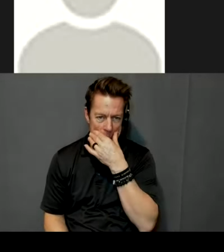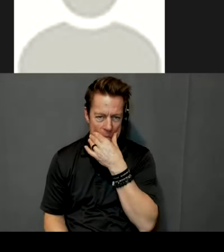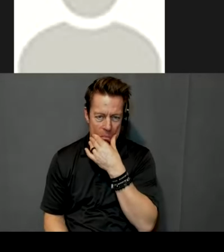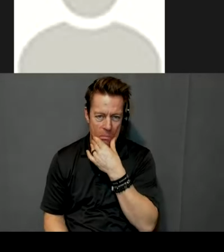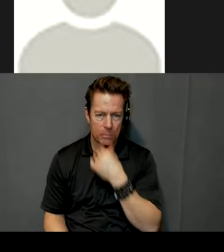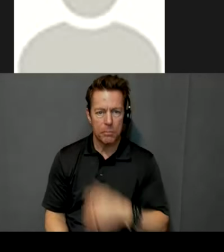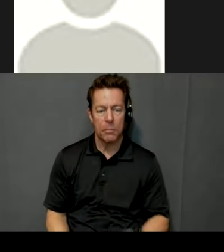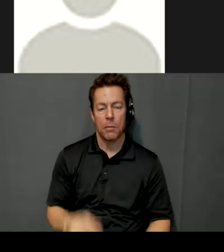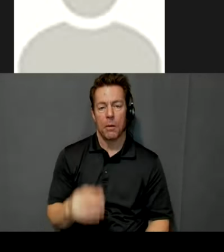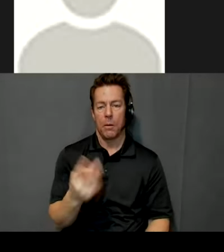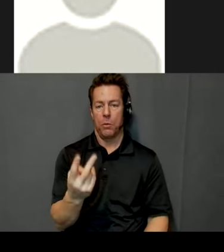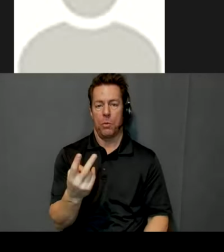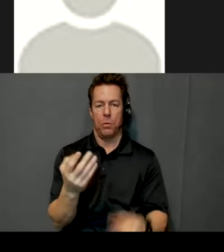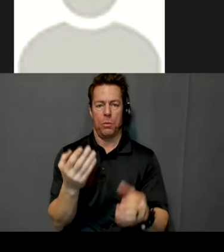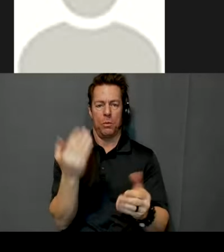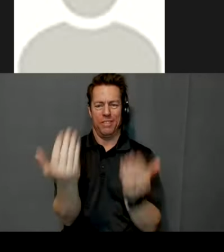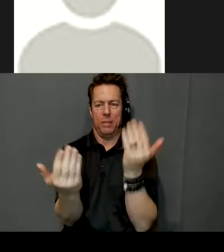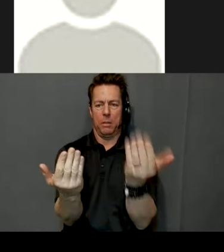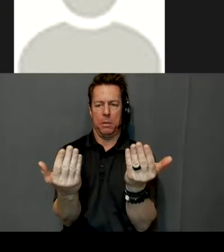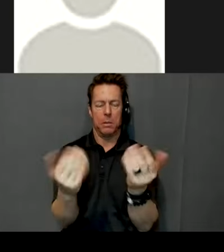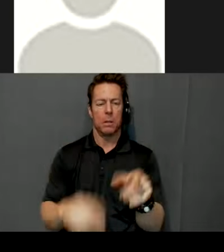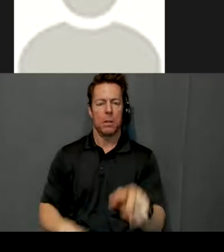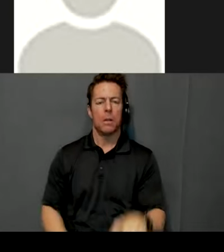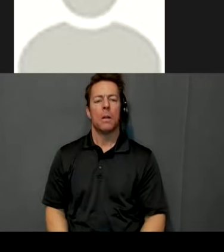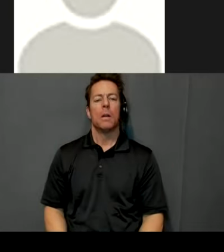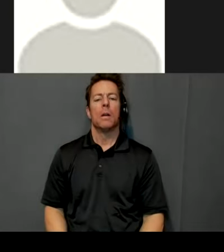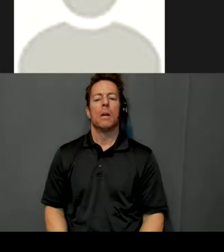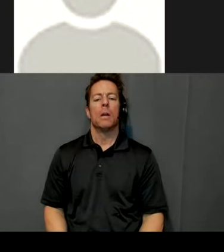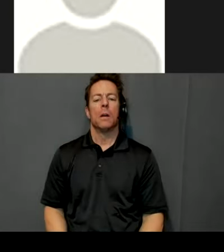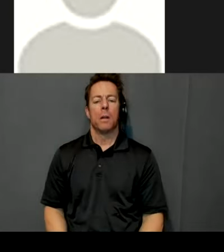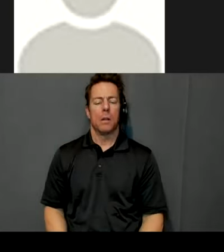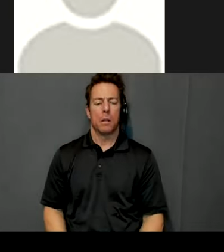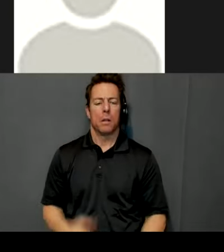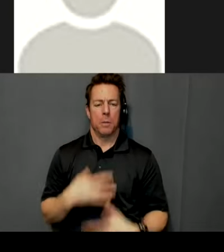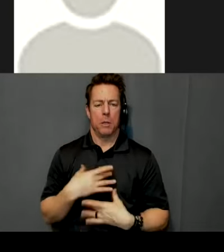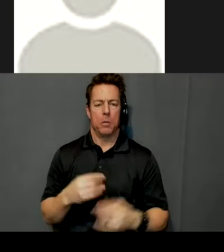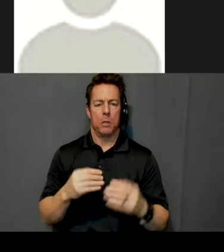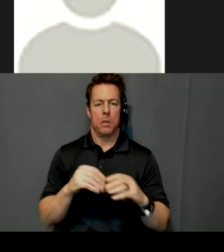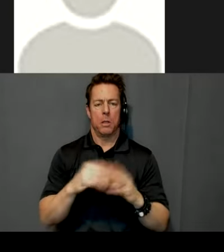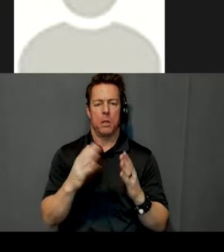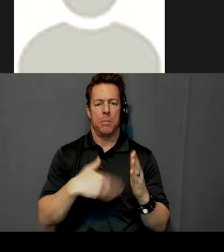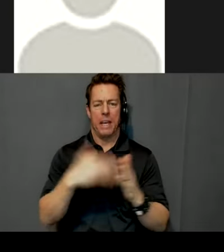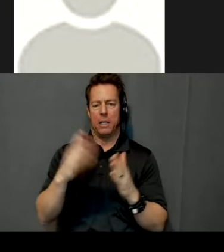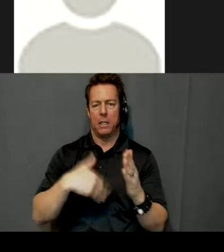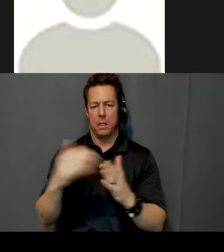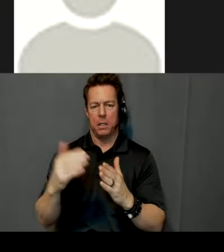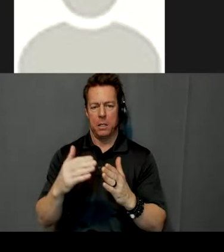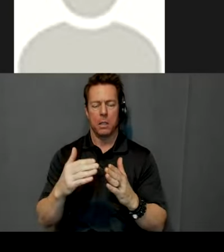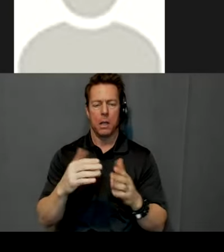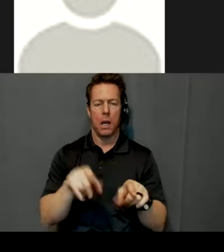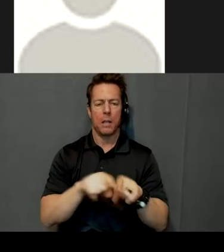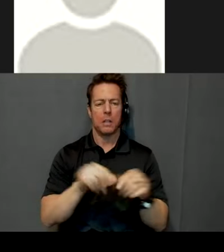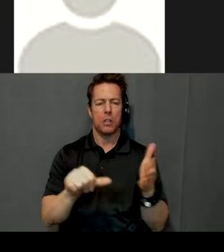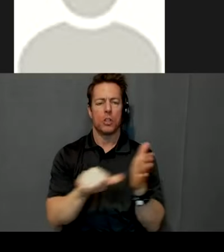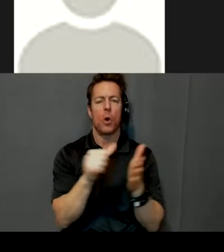In these two pieces in particular, I'm still very interested in the painting functioning as sculpture and pushing